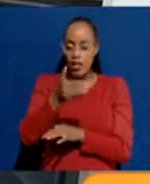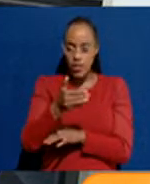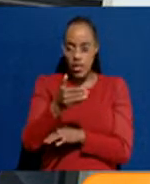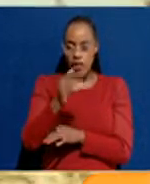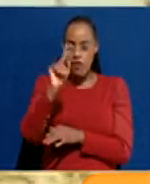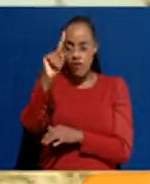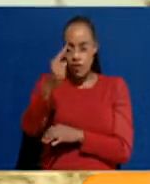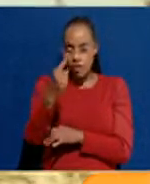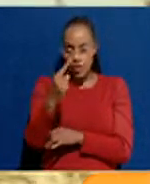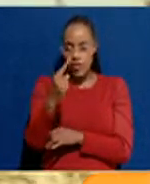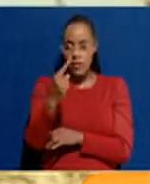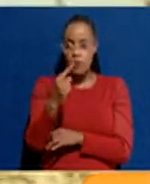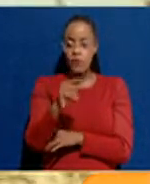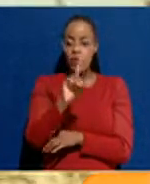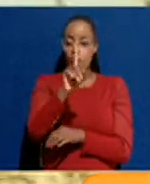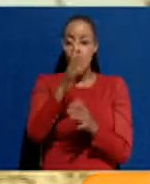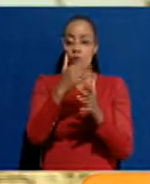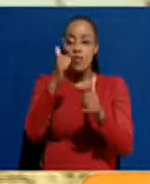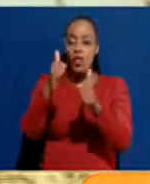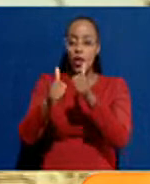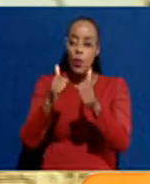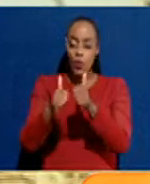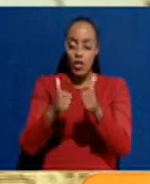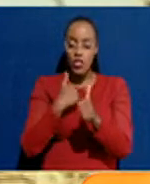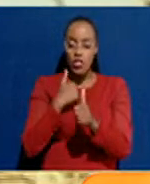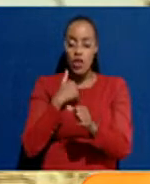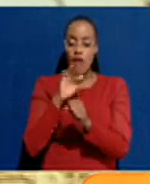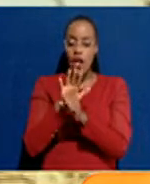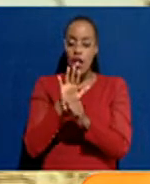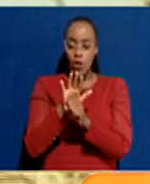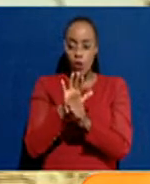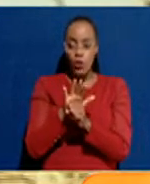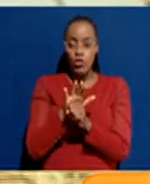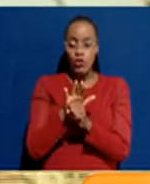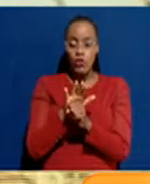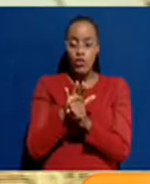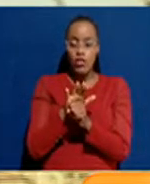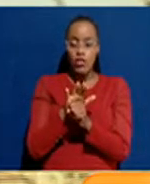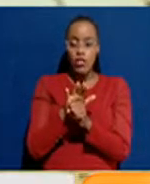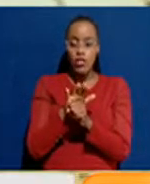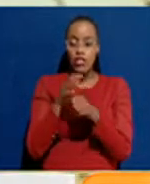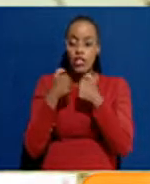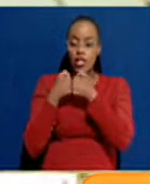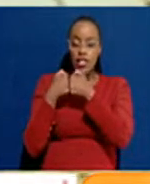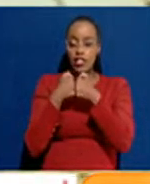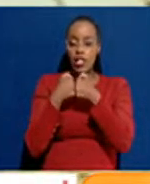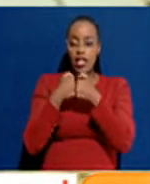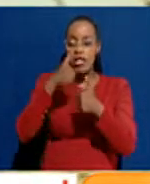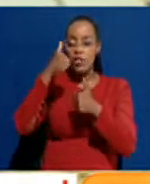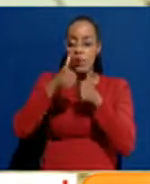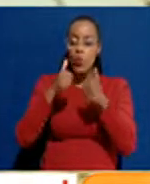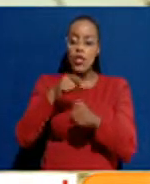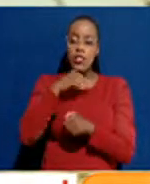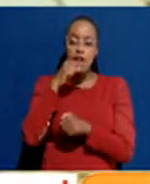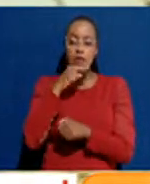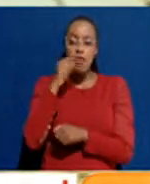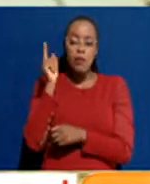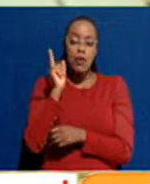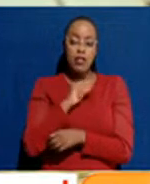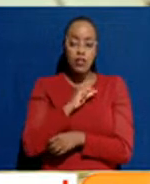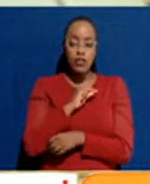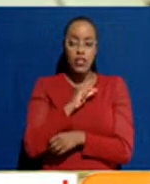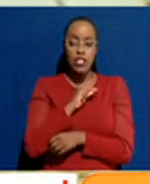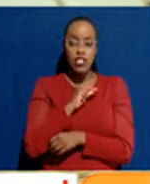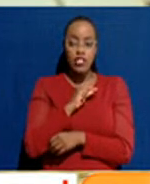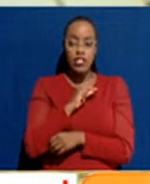instance. Mm-hmm. One of the things that really fueled a lot of illegal connections is the challenge that I've just alluded to you a short while ago.